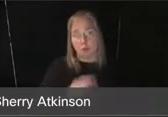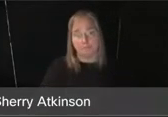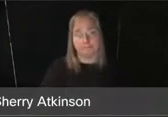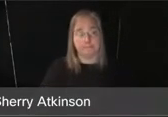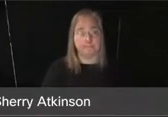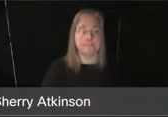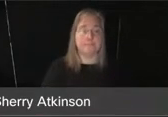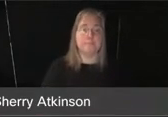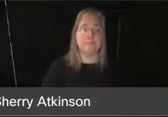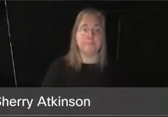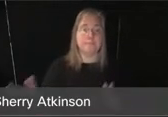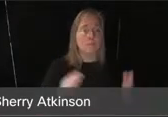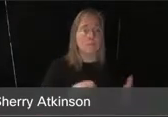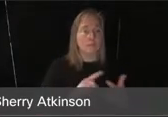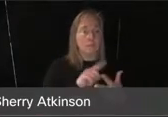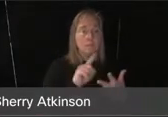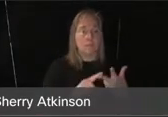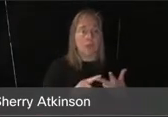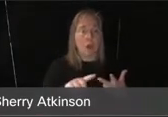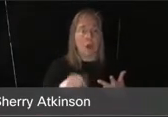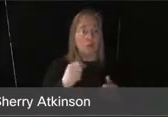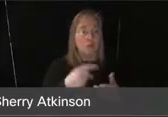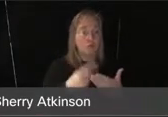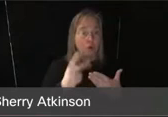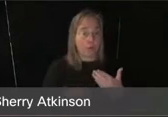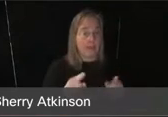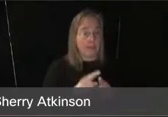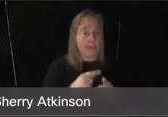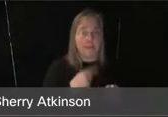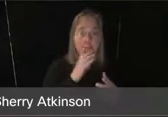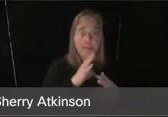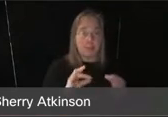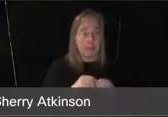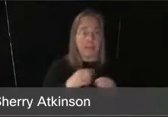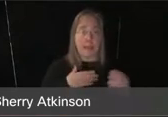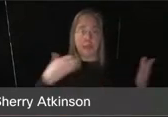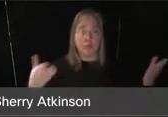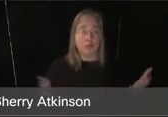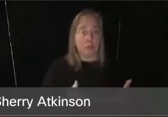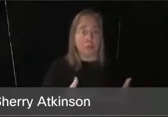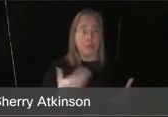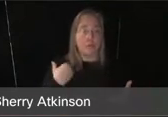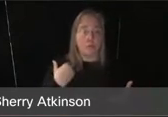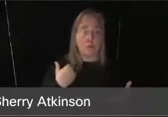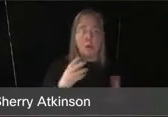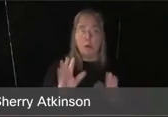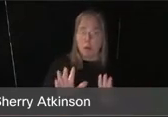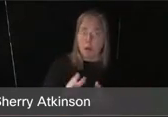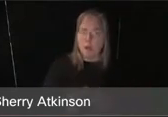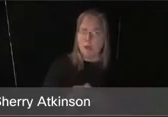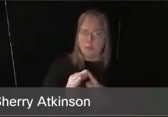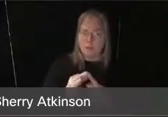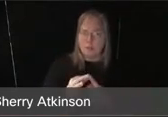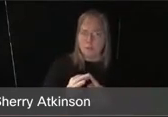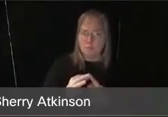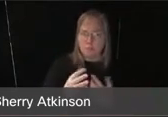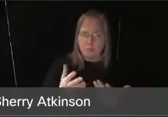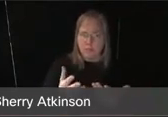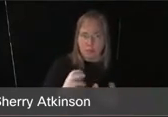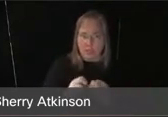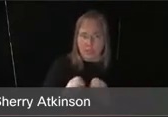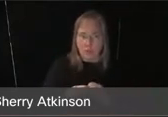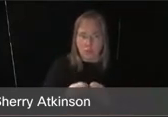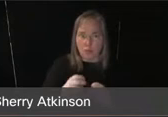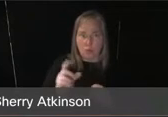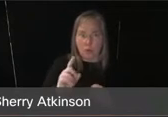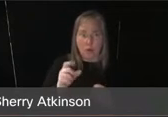One of the other program, as I mentioned in my introduction, unless it is an issue, you don't want to see